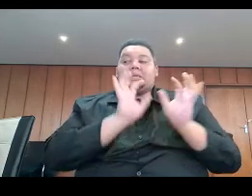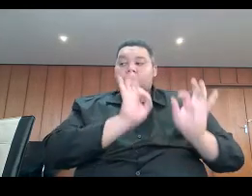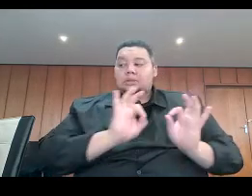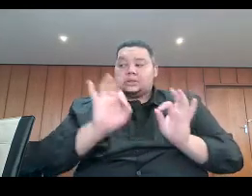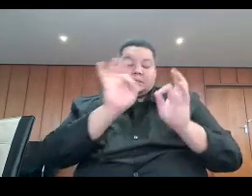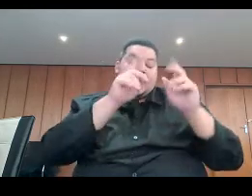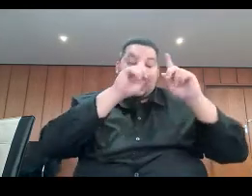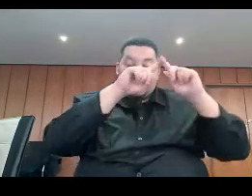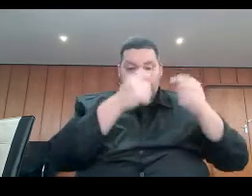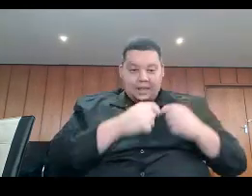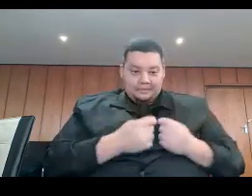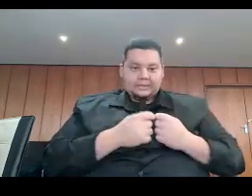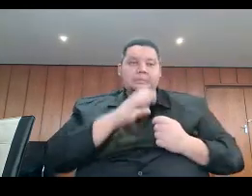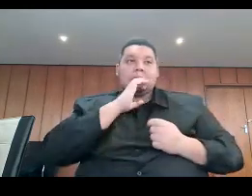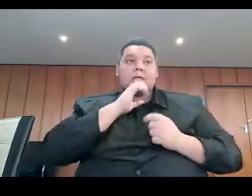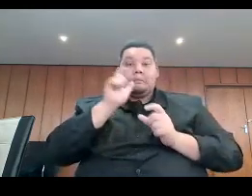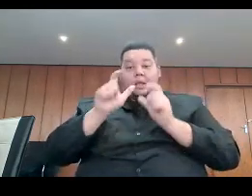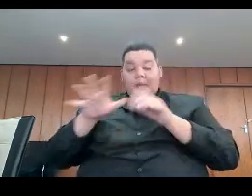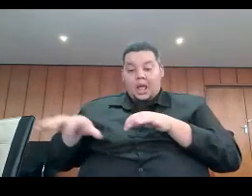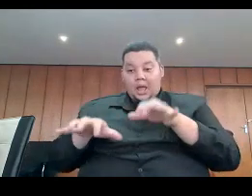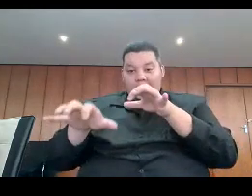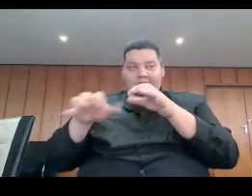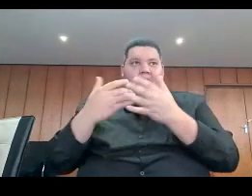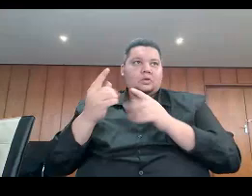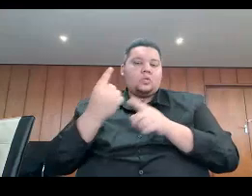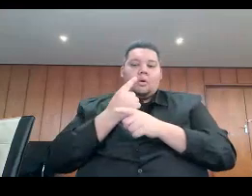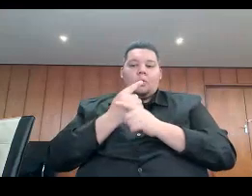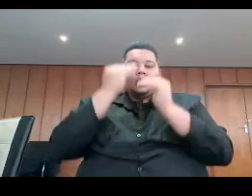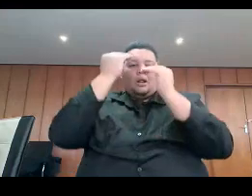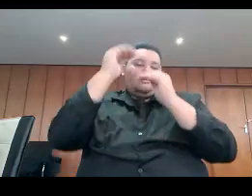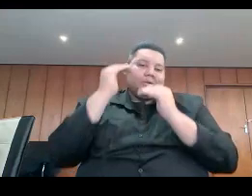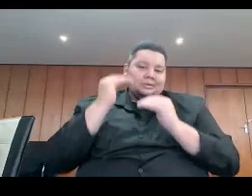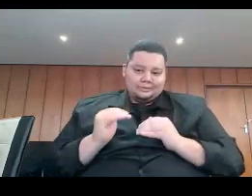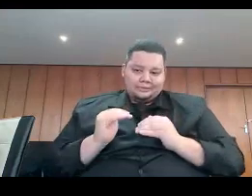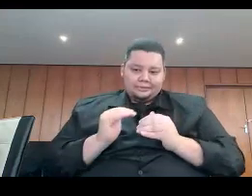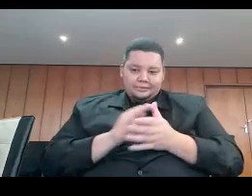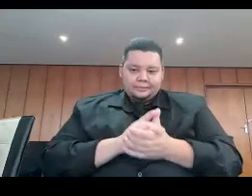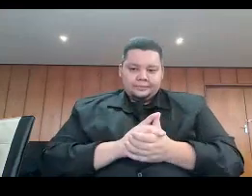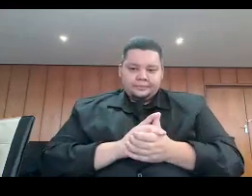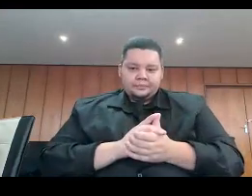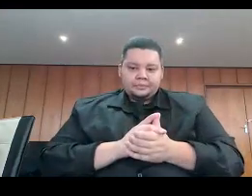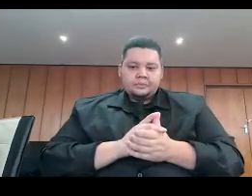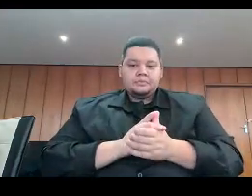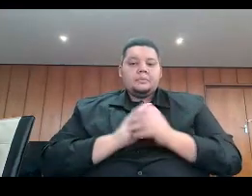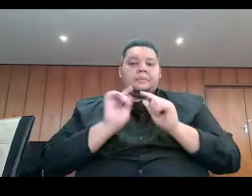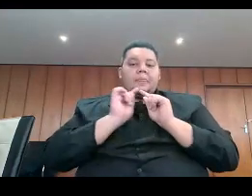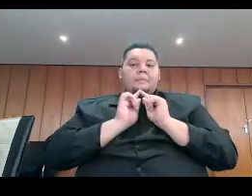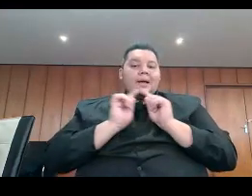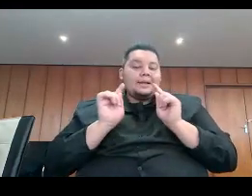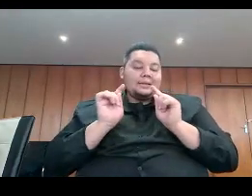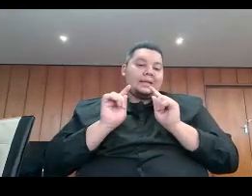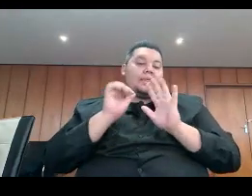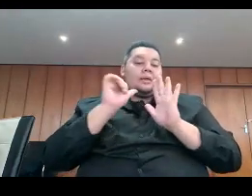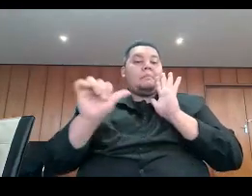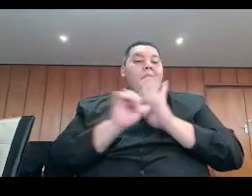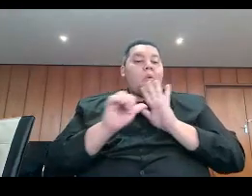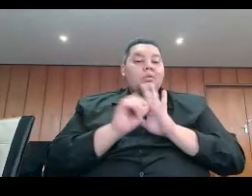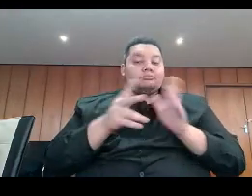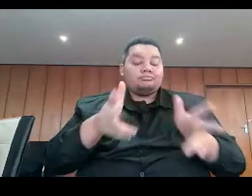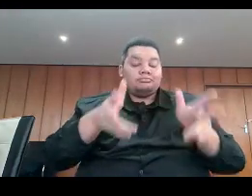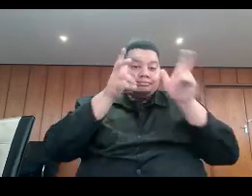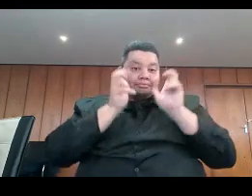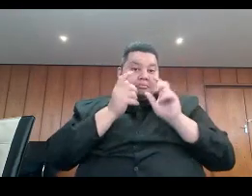impairments limit people's activities and participation in everyday life. But the important